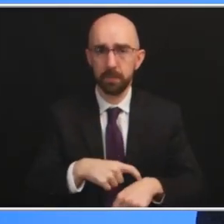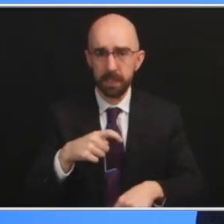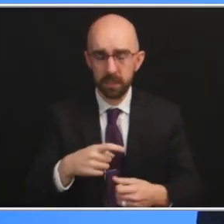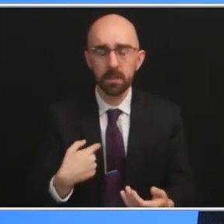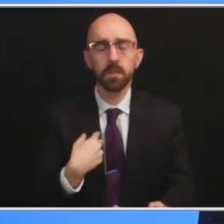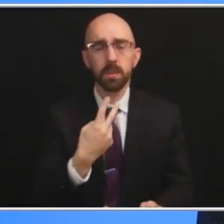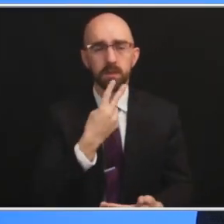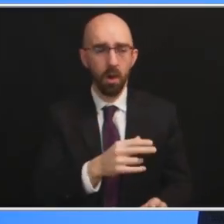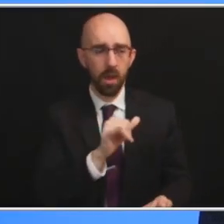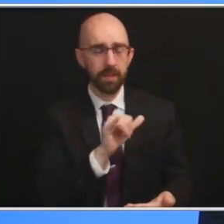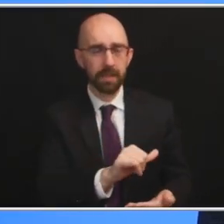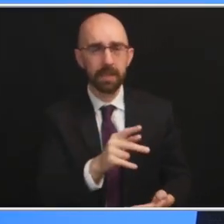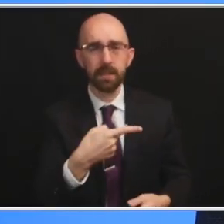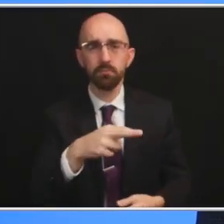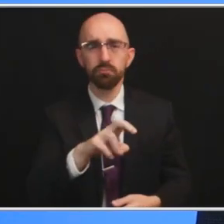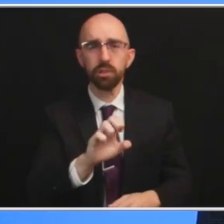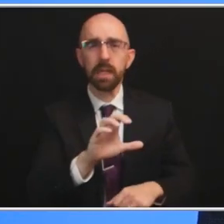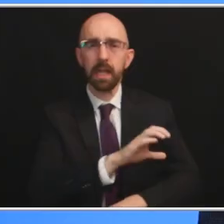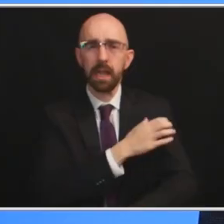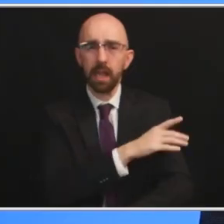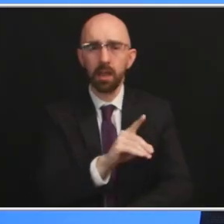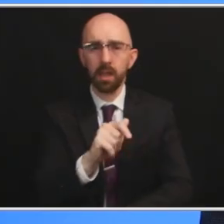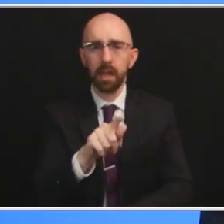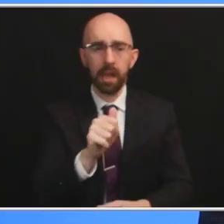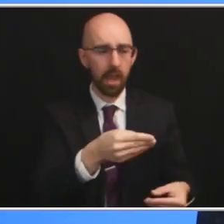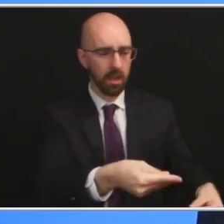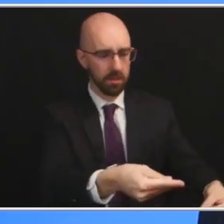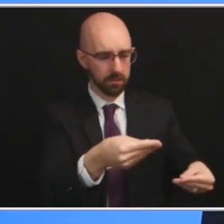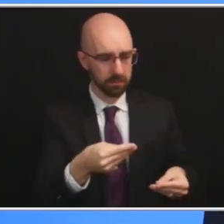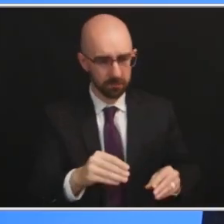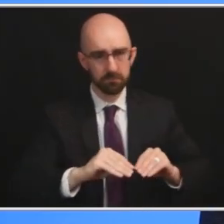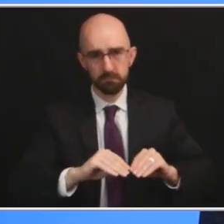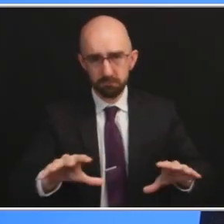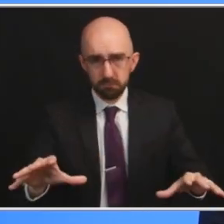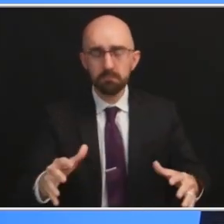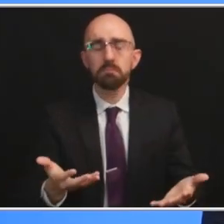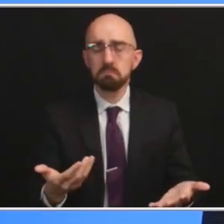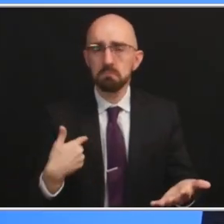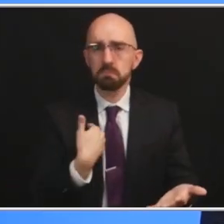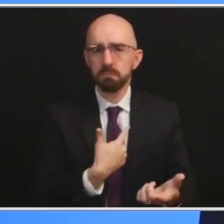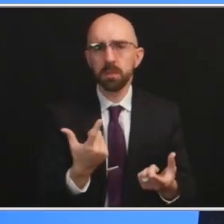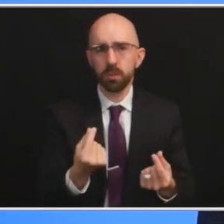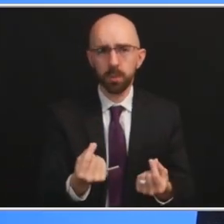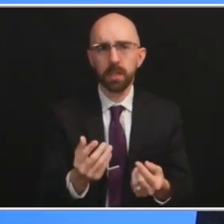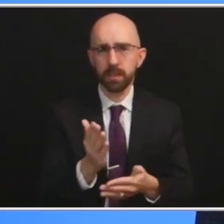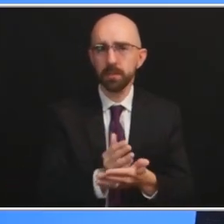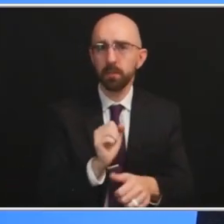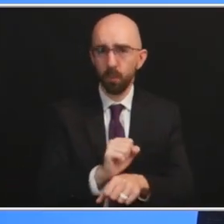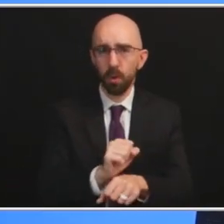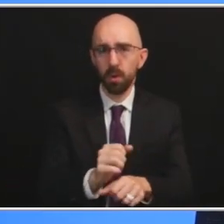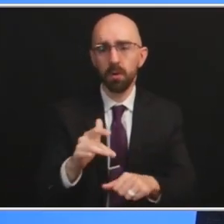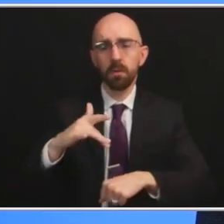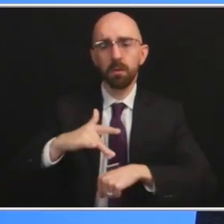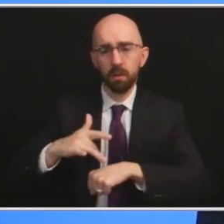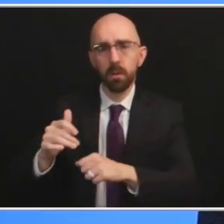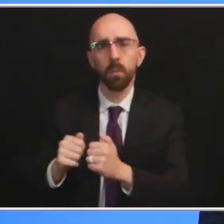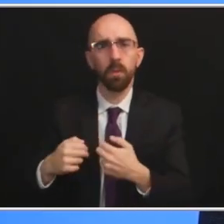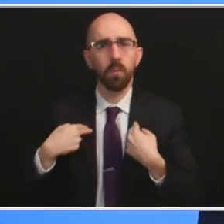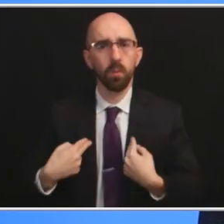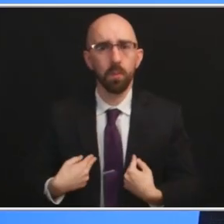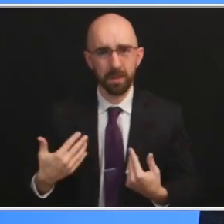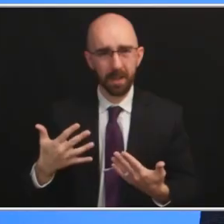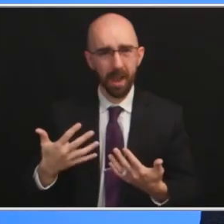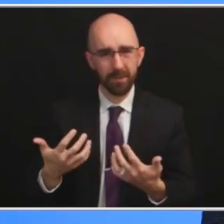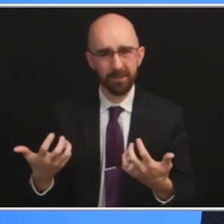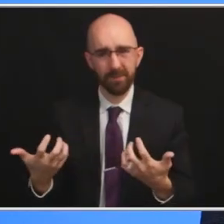saw these preclinical data come out, and we had been doing work in humans, and it kind of fit the focus,